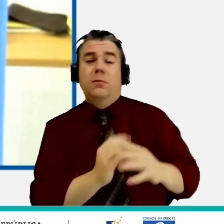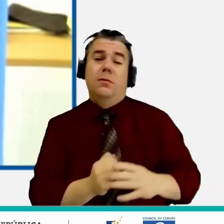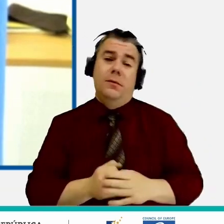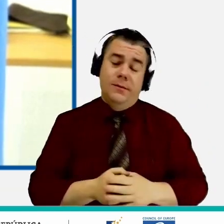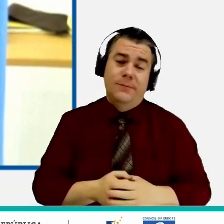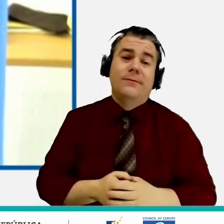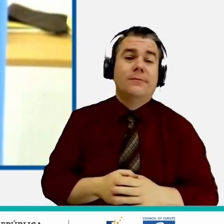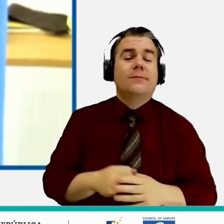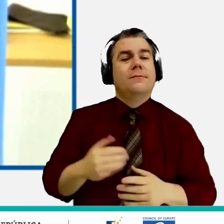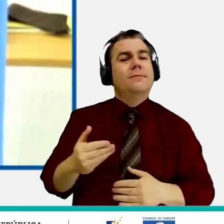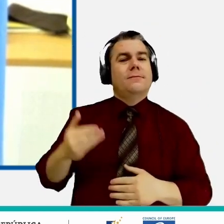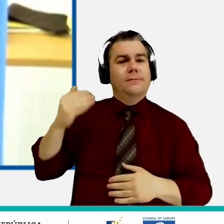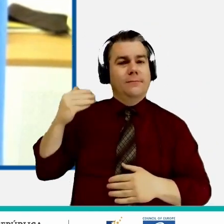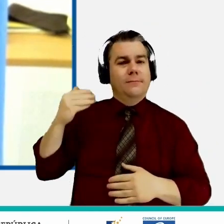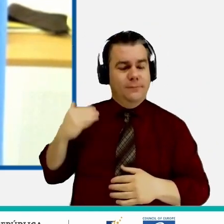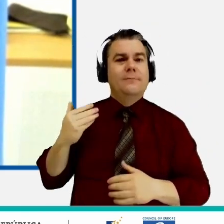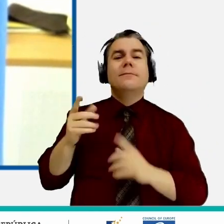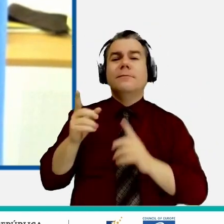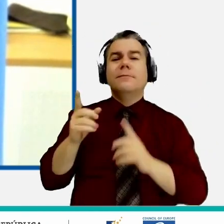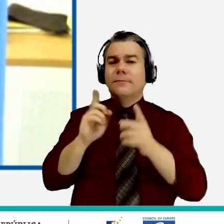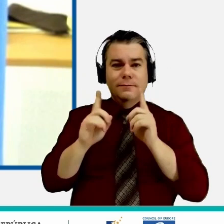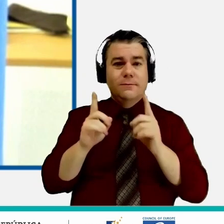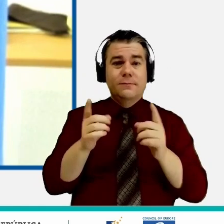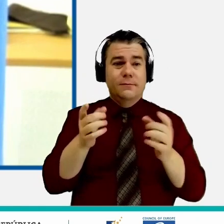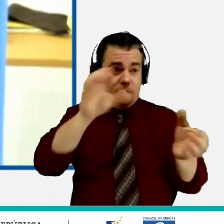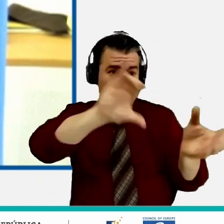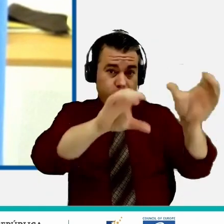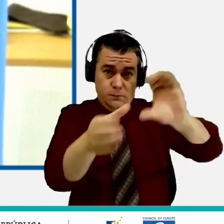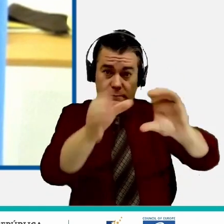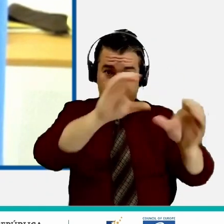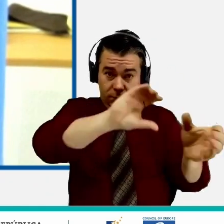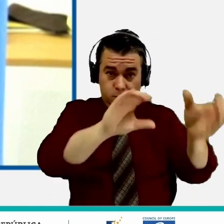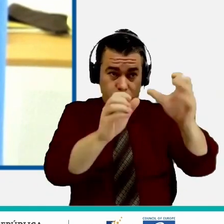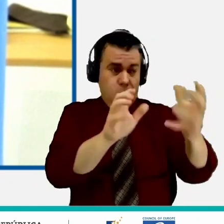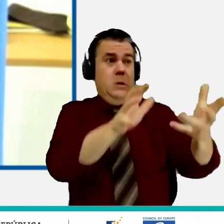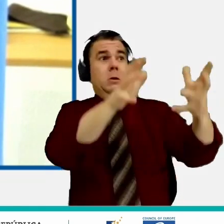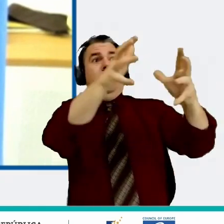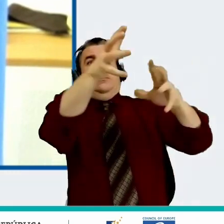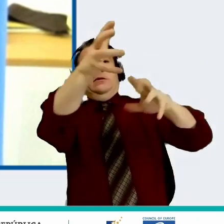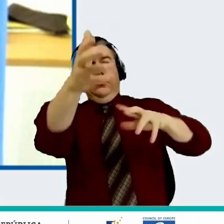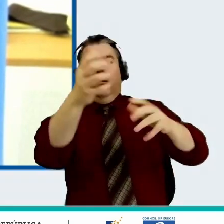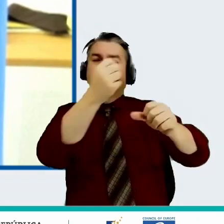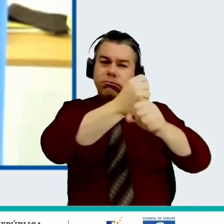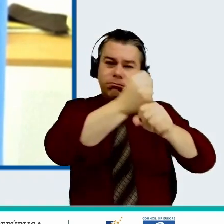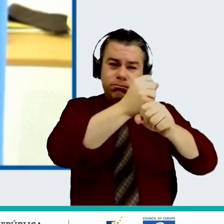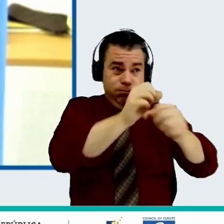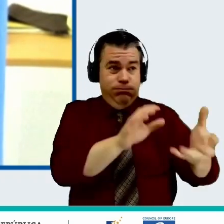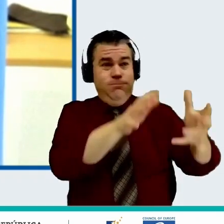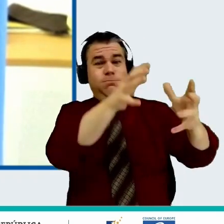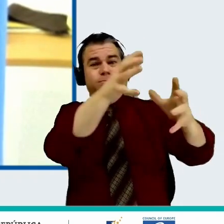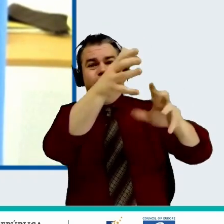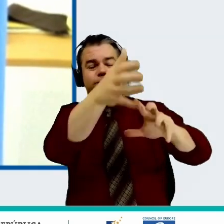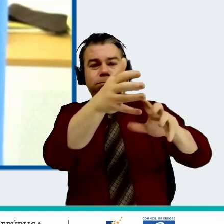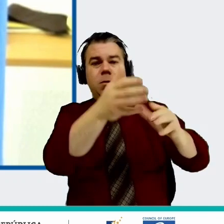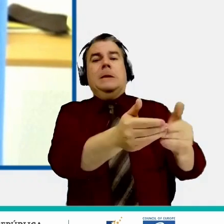one on industrial and chemical accidents, prevention is truly the essence of what disaster risk management is about. Prevention